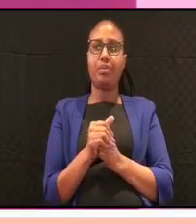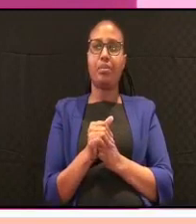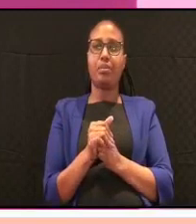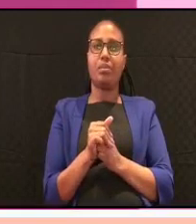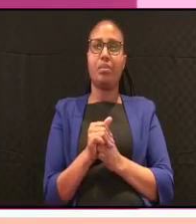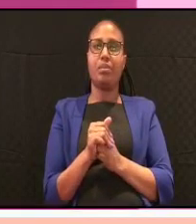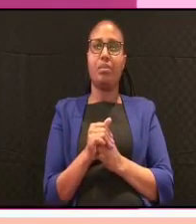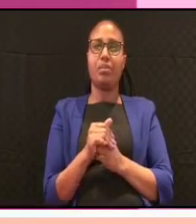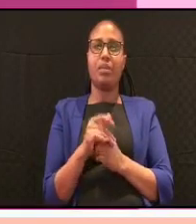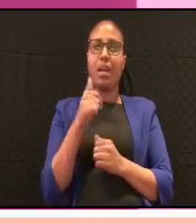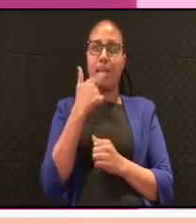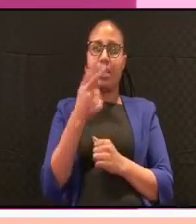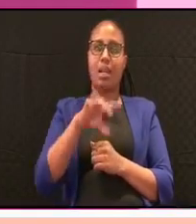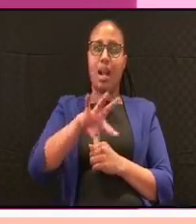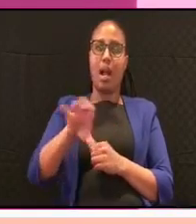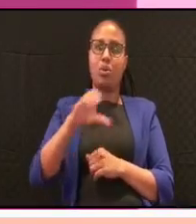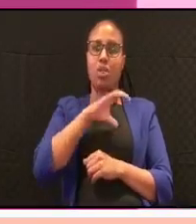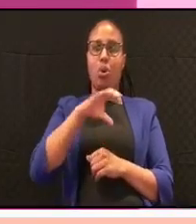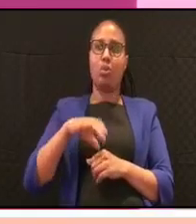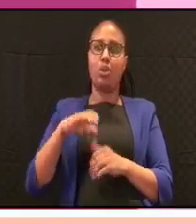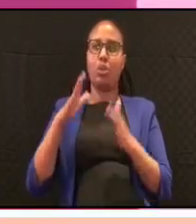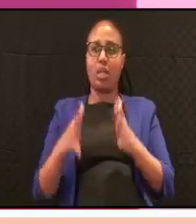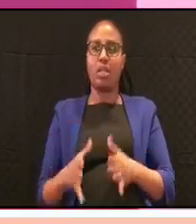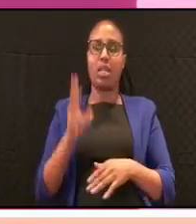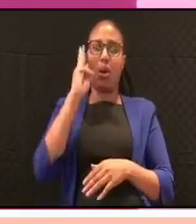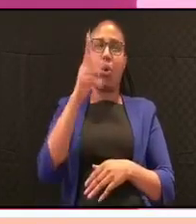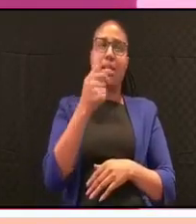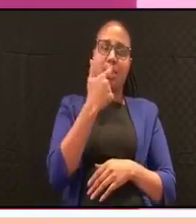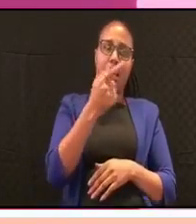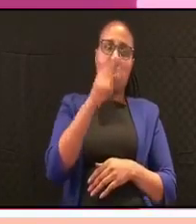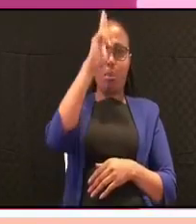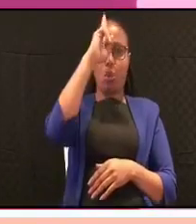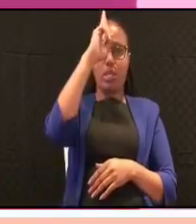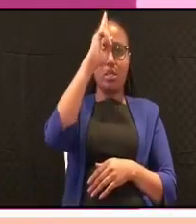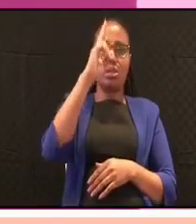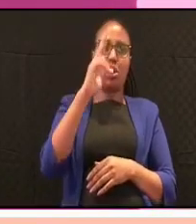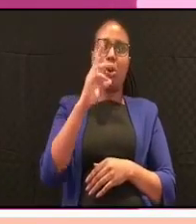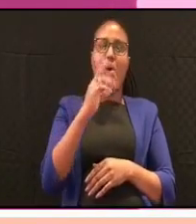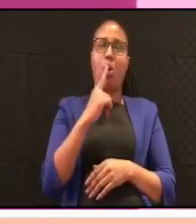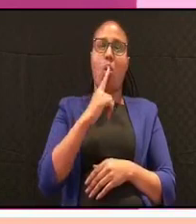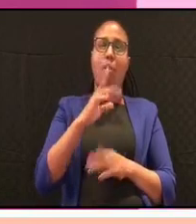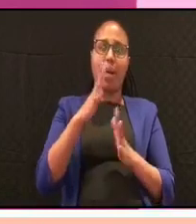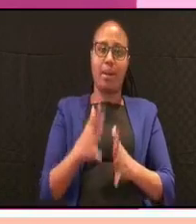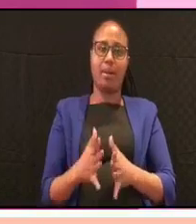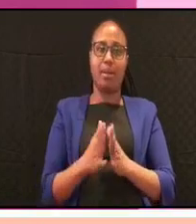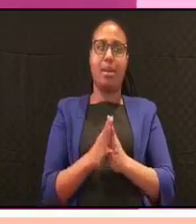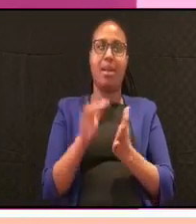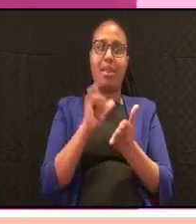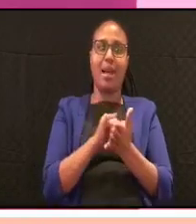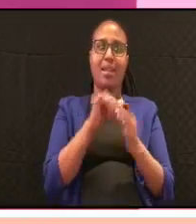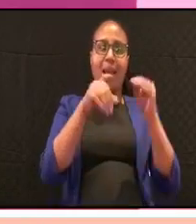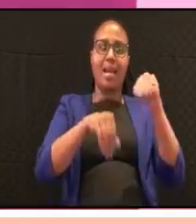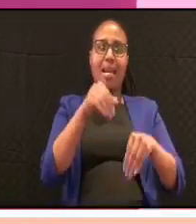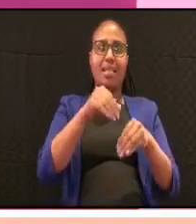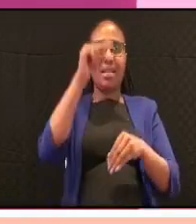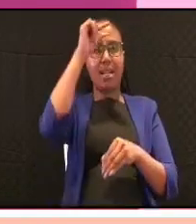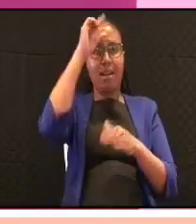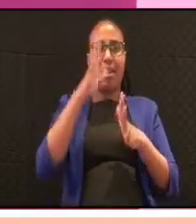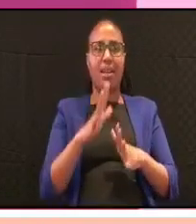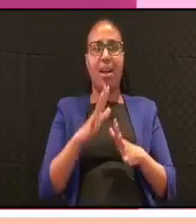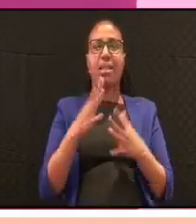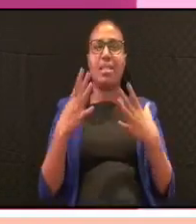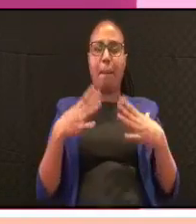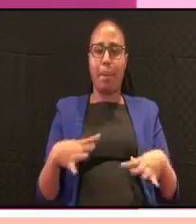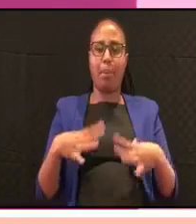I'll tell these county commissioners, I'll tell the police commanders, that an elected governor is the people's